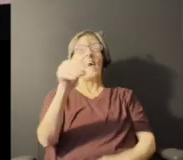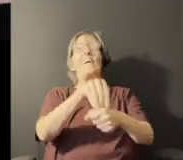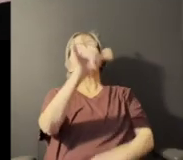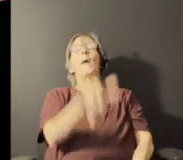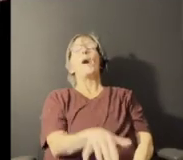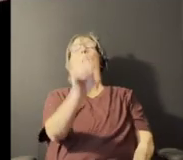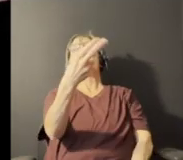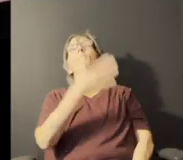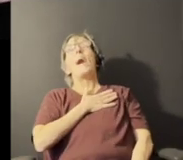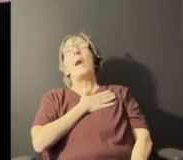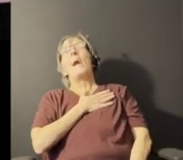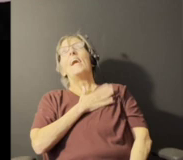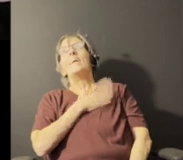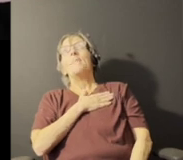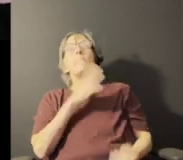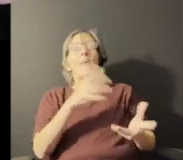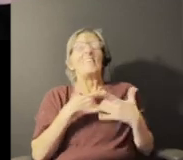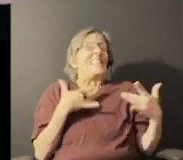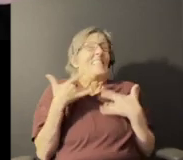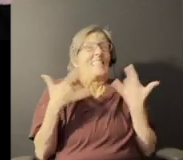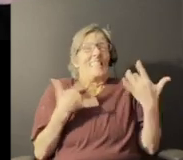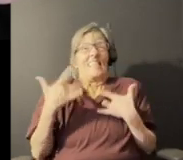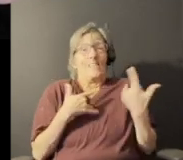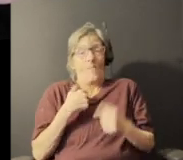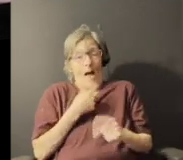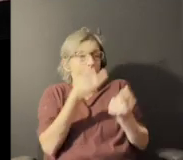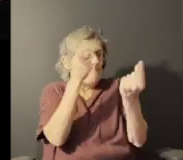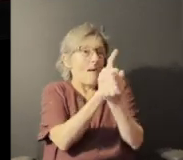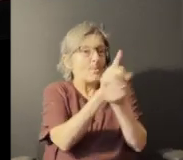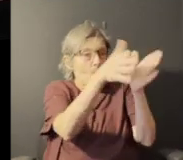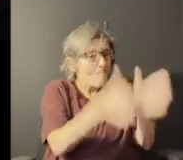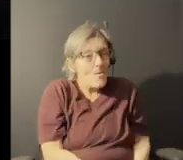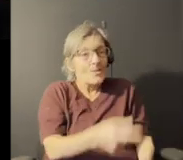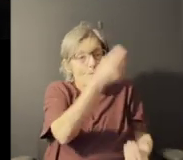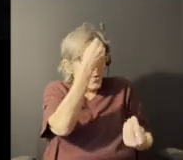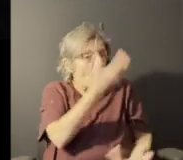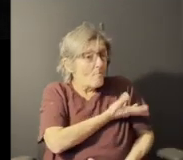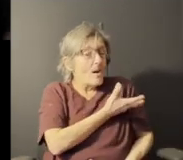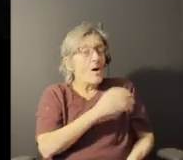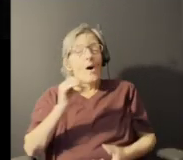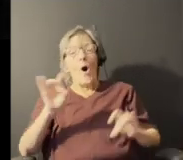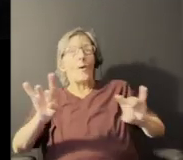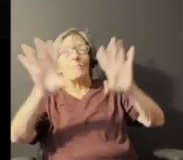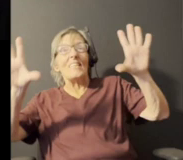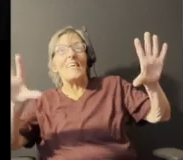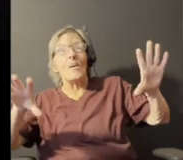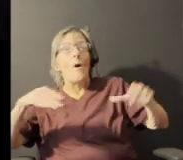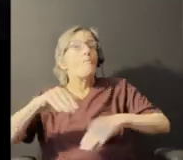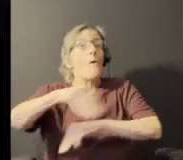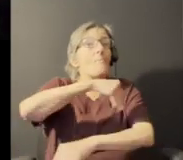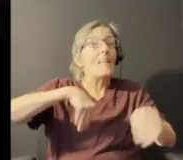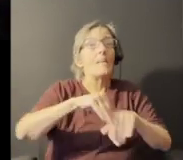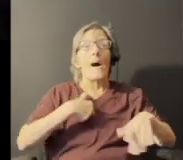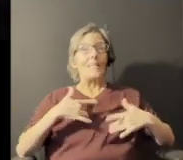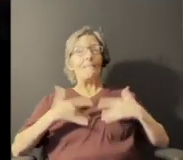And that, oh my gosh. Yeah, I was so excited when I met you and you told me about Opulent Mobility, and